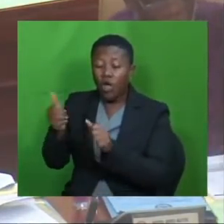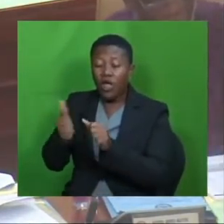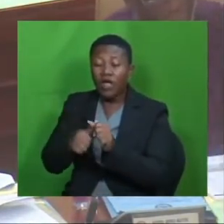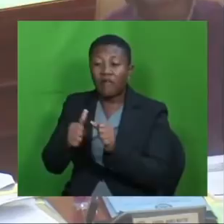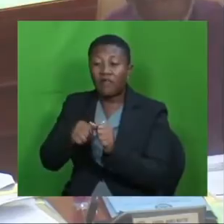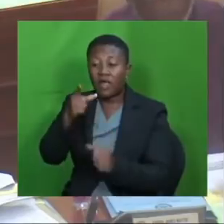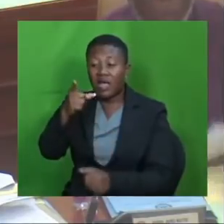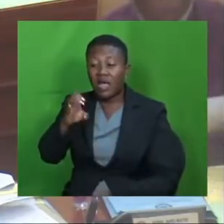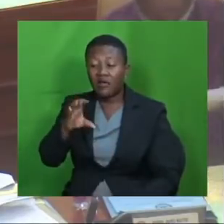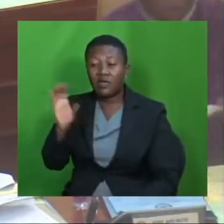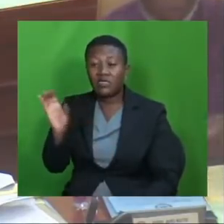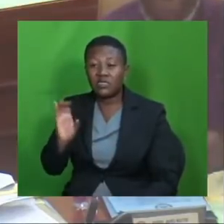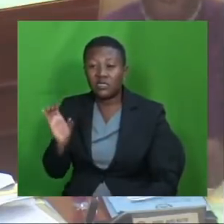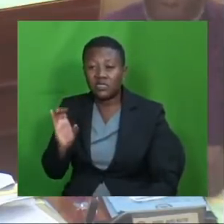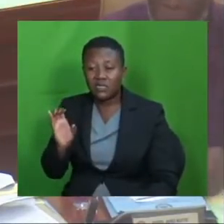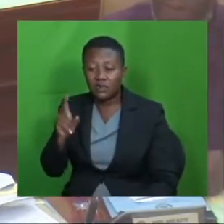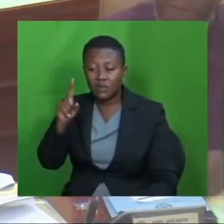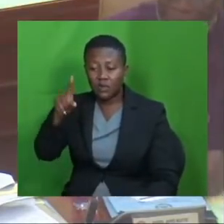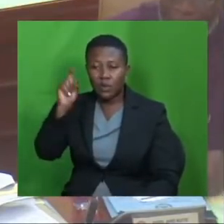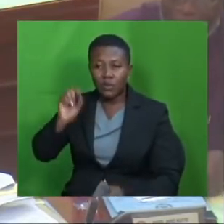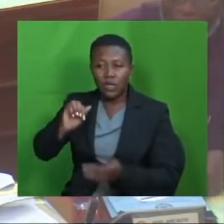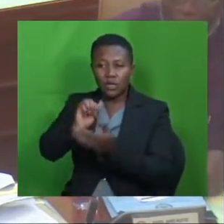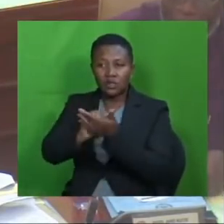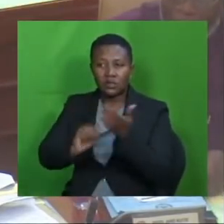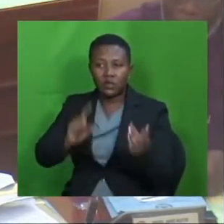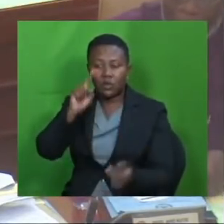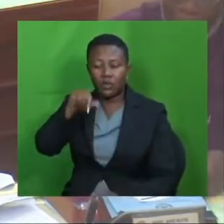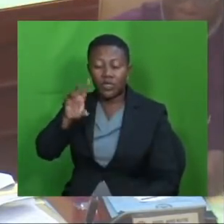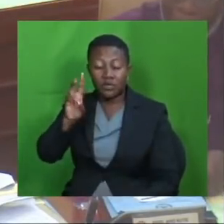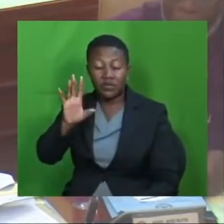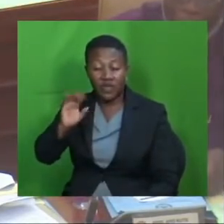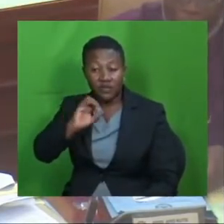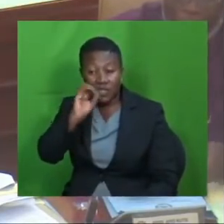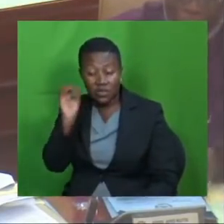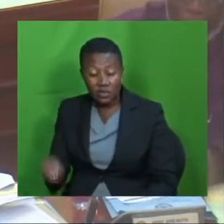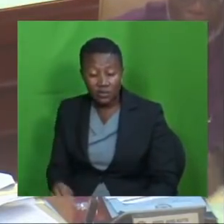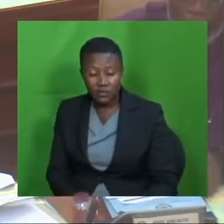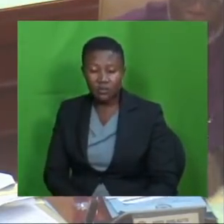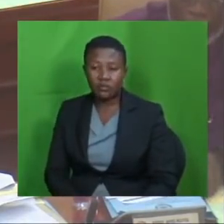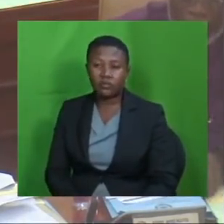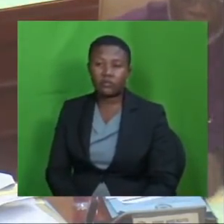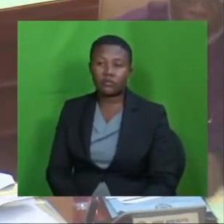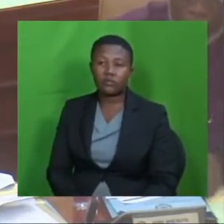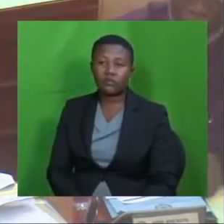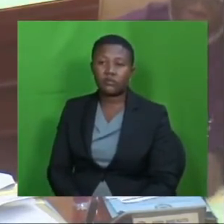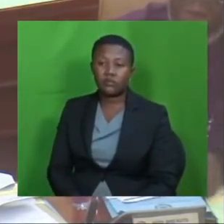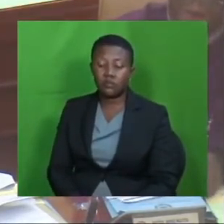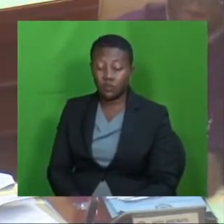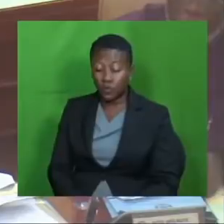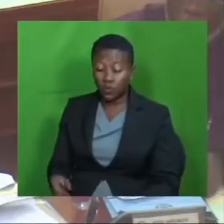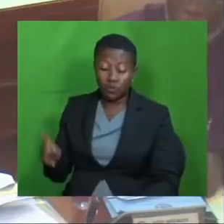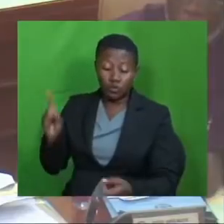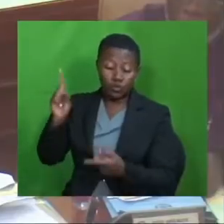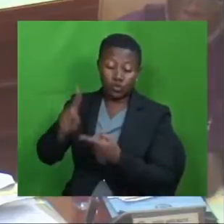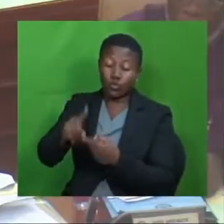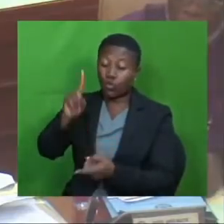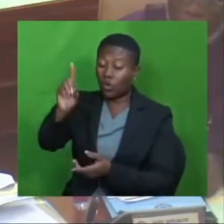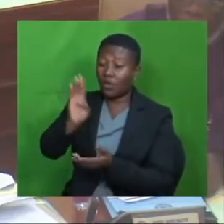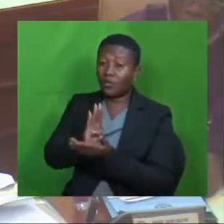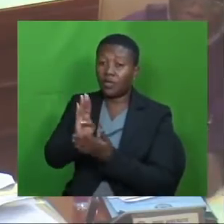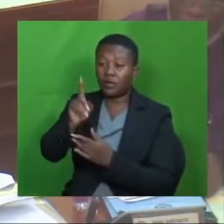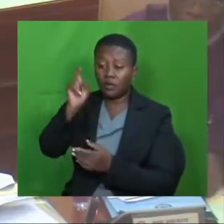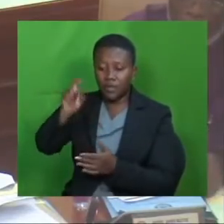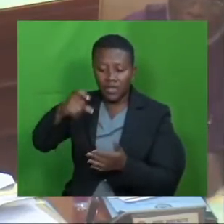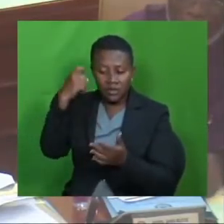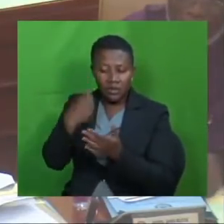Ghana cedis, charge 1.75%. Up to $1 billion, you charge